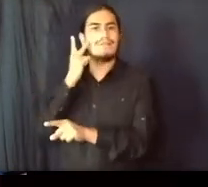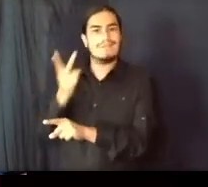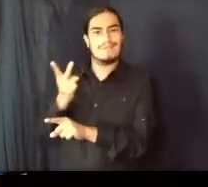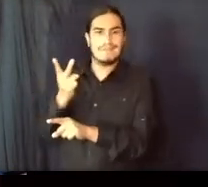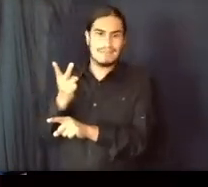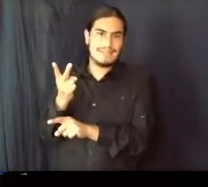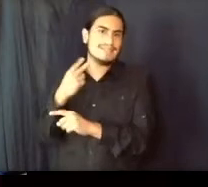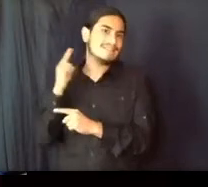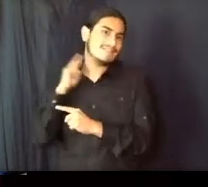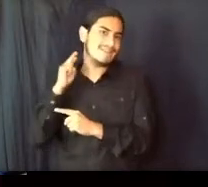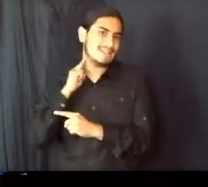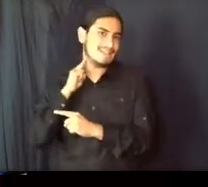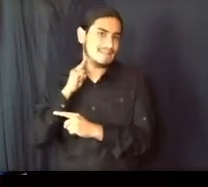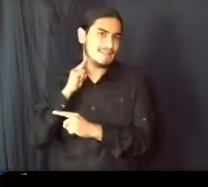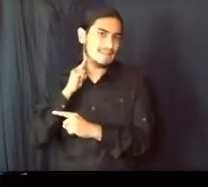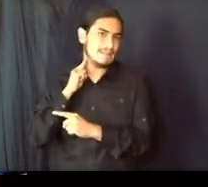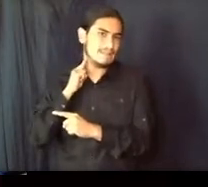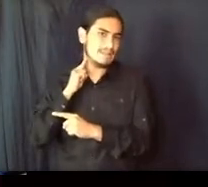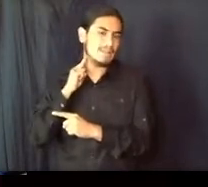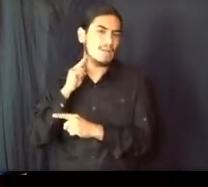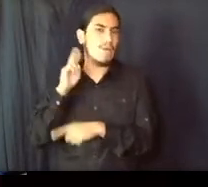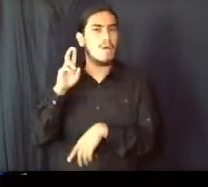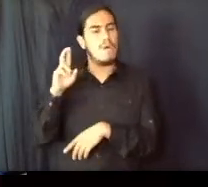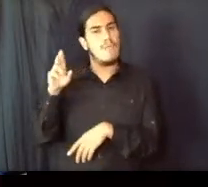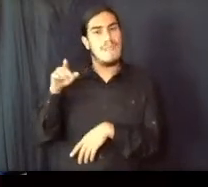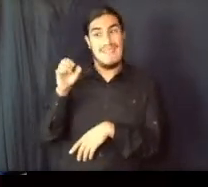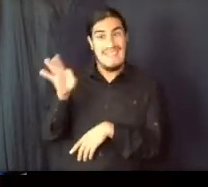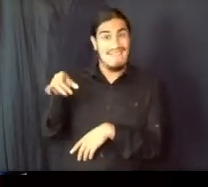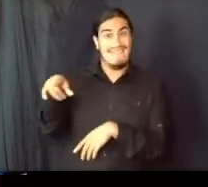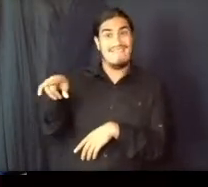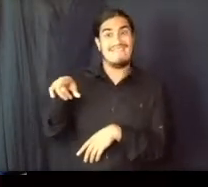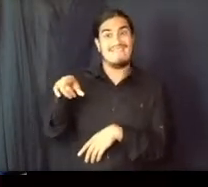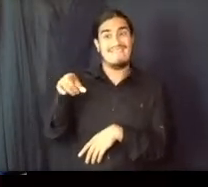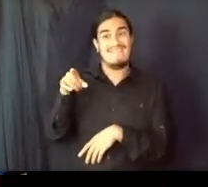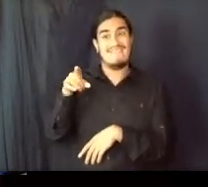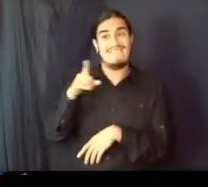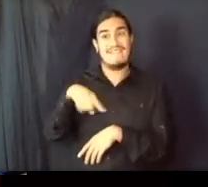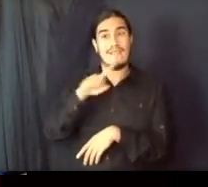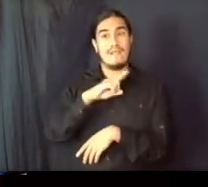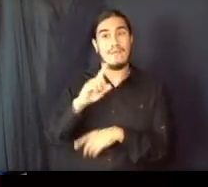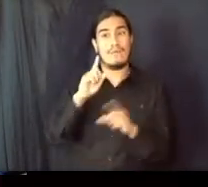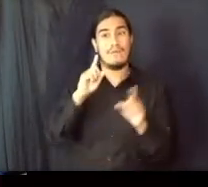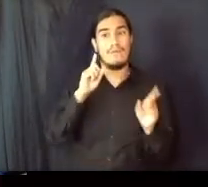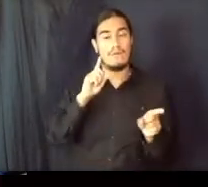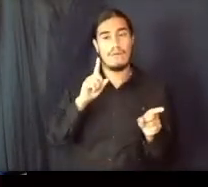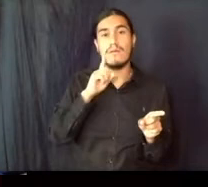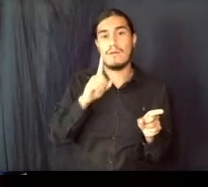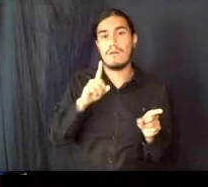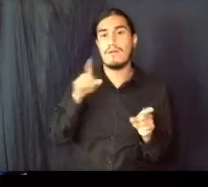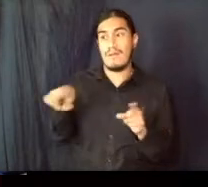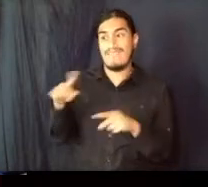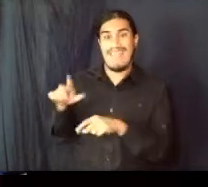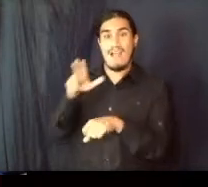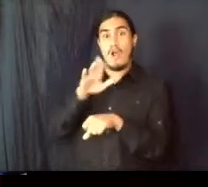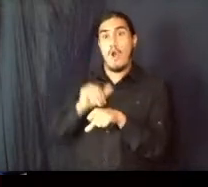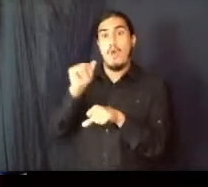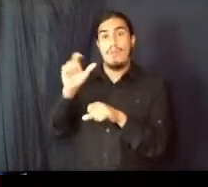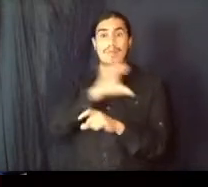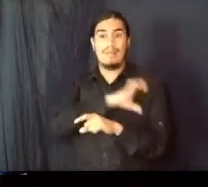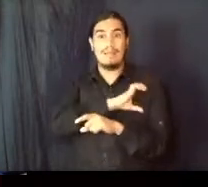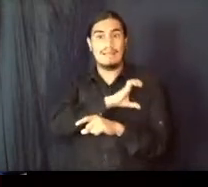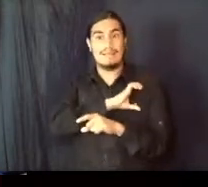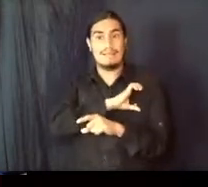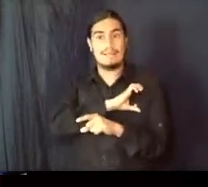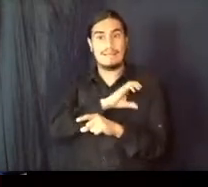of perception, even if we were the ones who called the police. The case